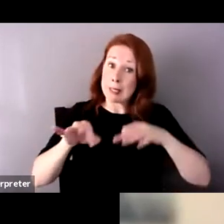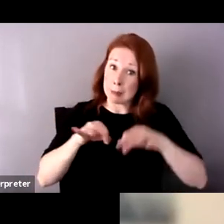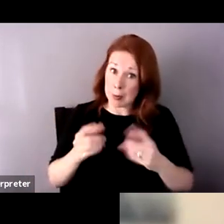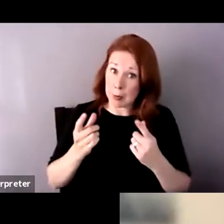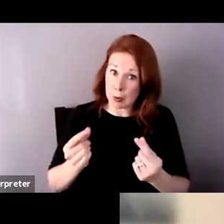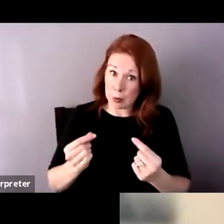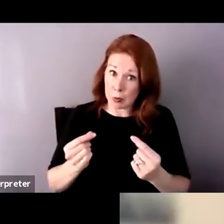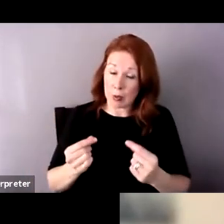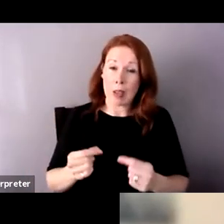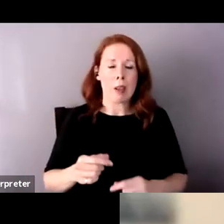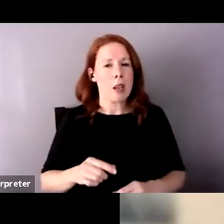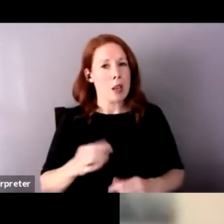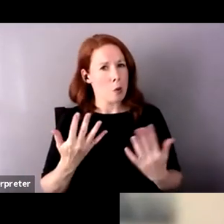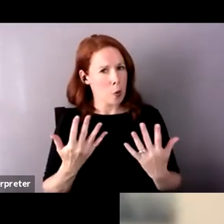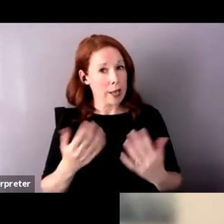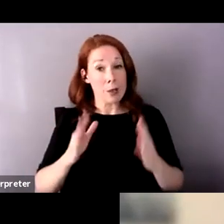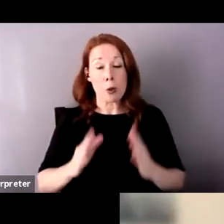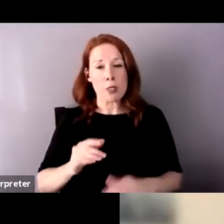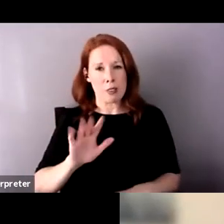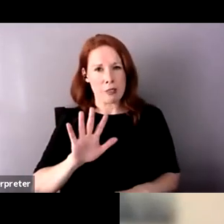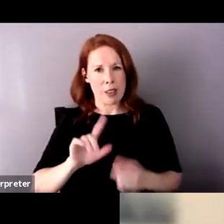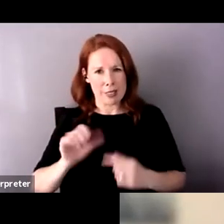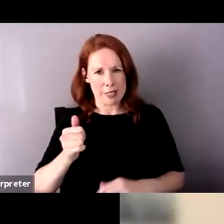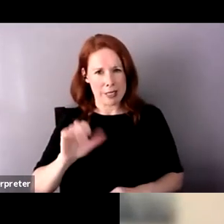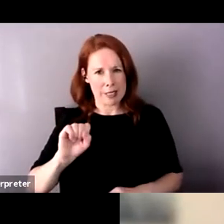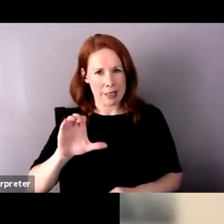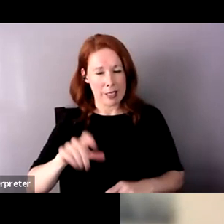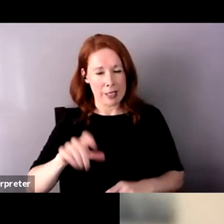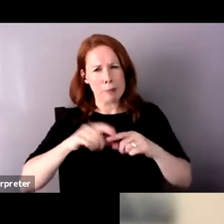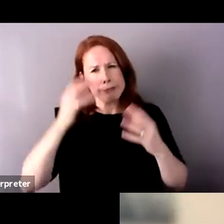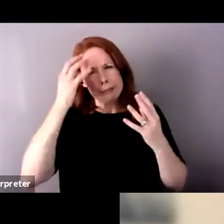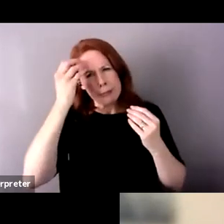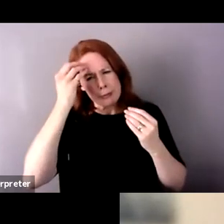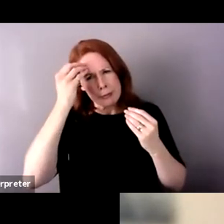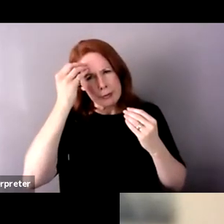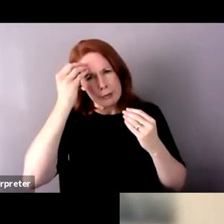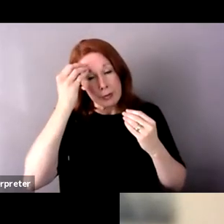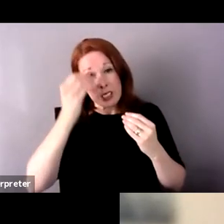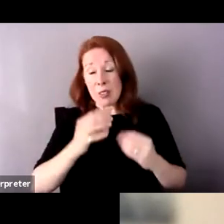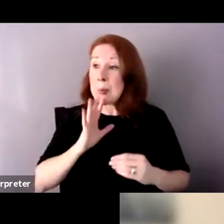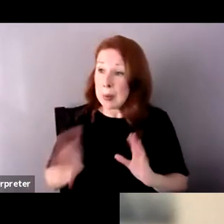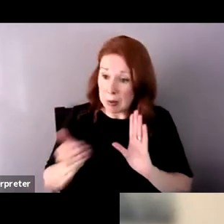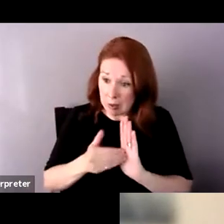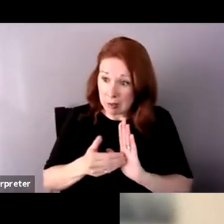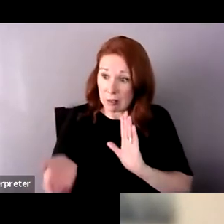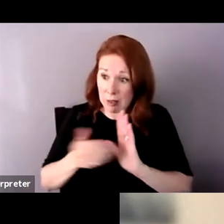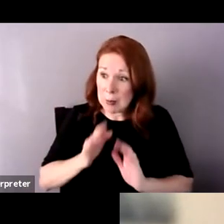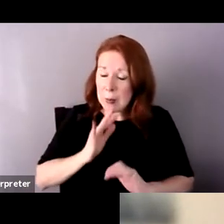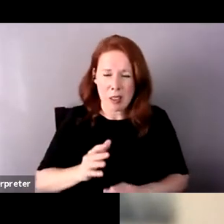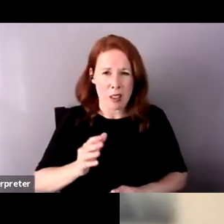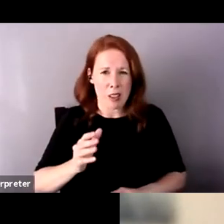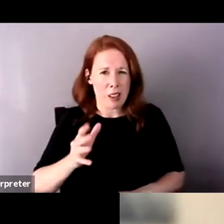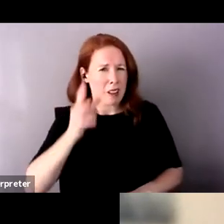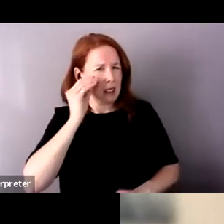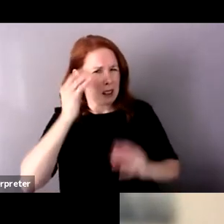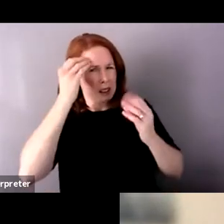you repeat it. But sometimes if you repeat it again, that it takes that person that much longer to receive the information